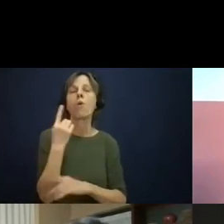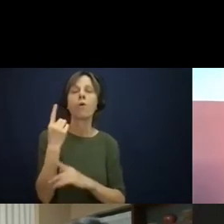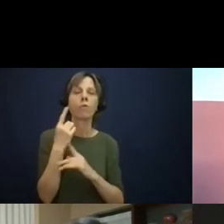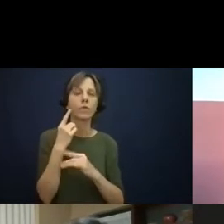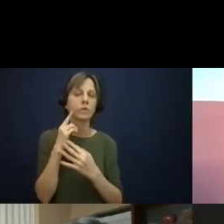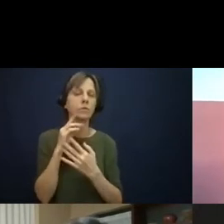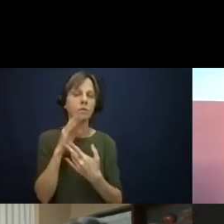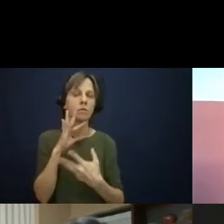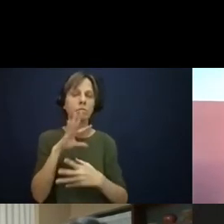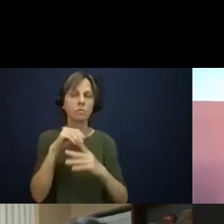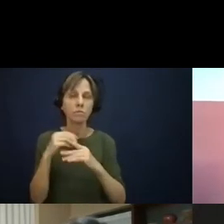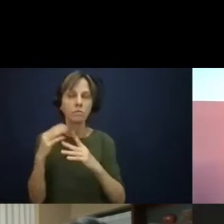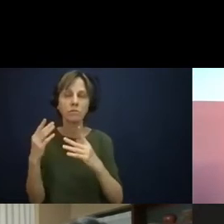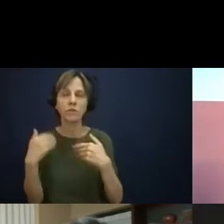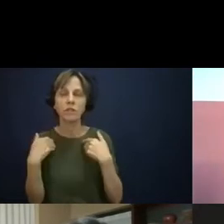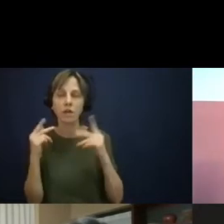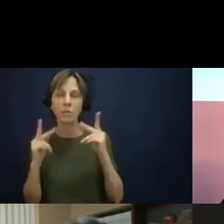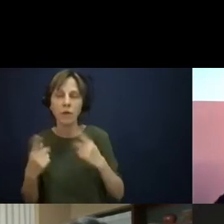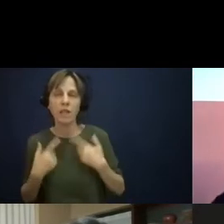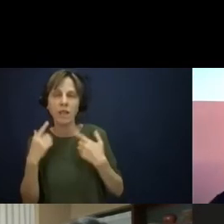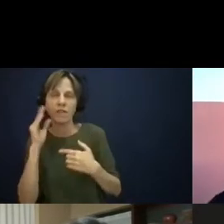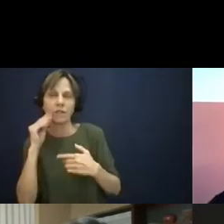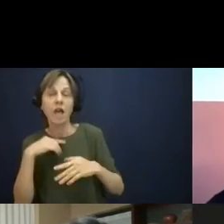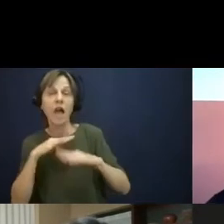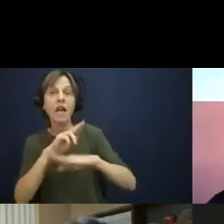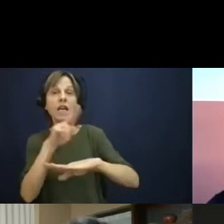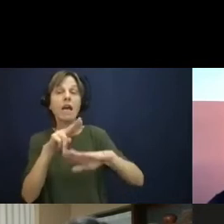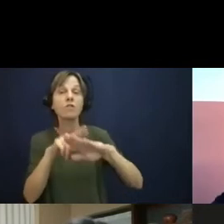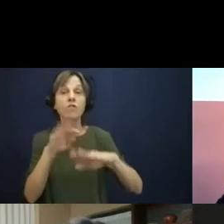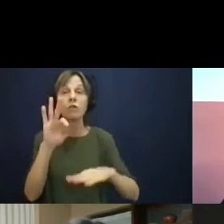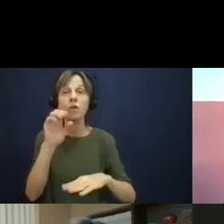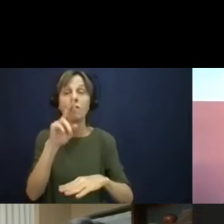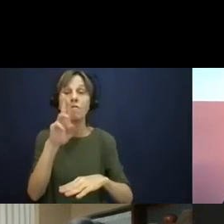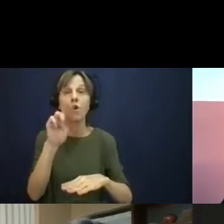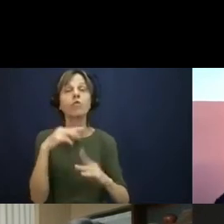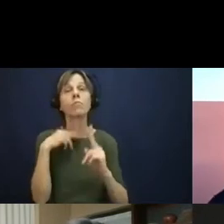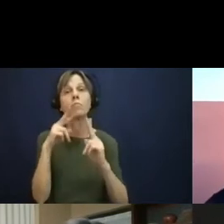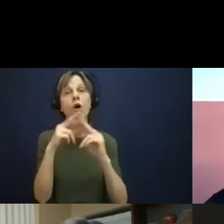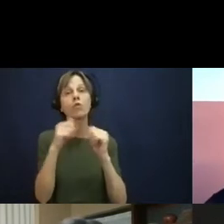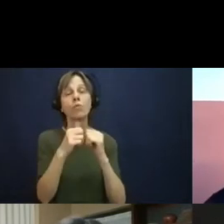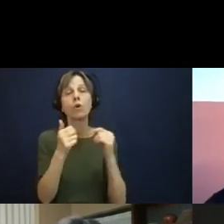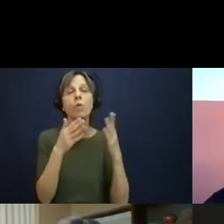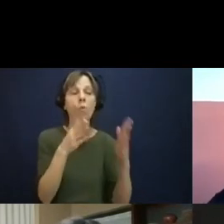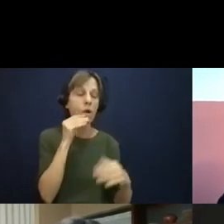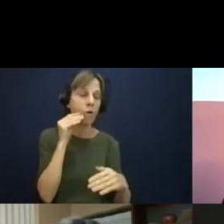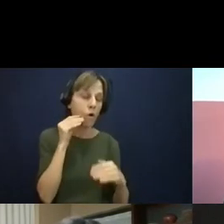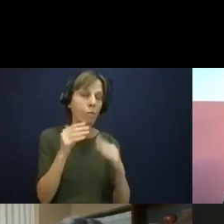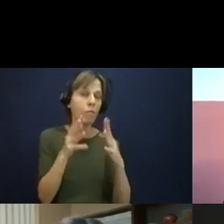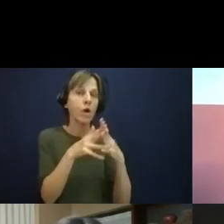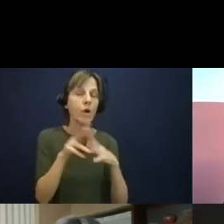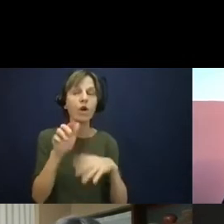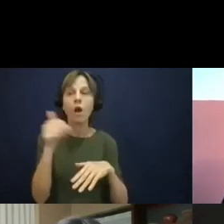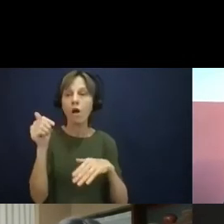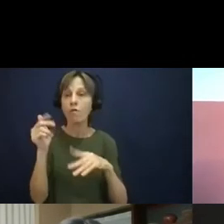lived expertise. And so when I was on the national forum, I remember partnering with Away Home America with other young people with lived expertise